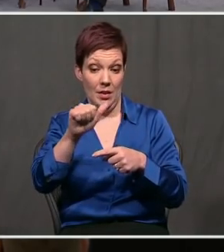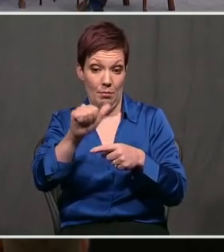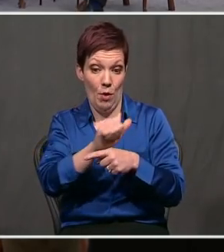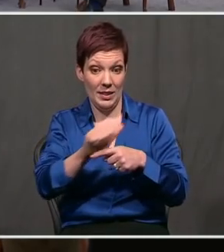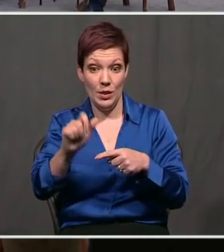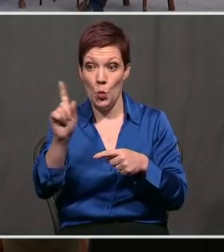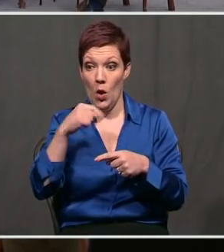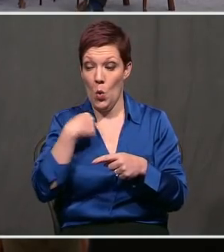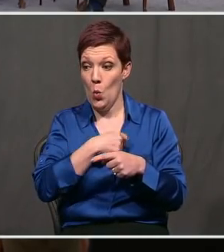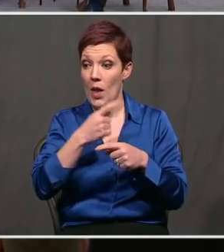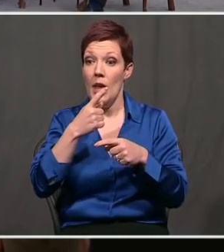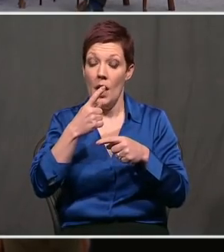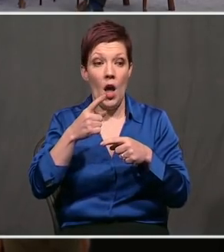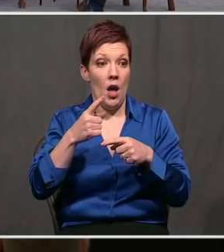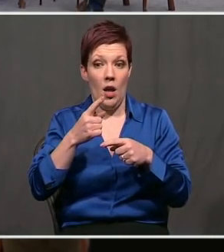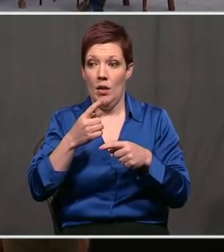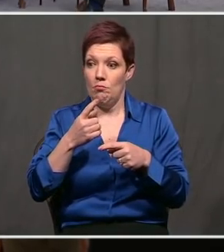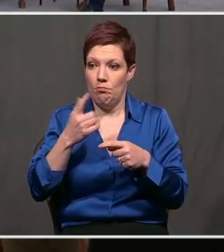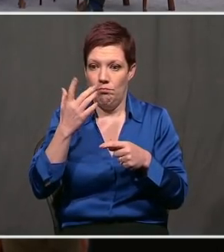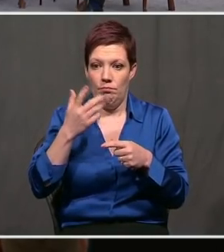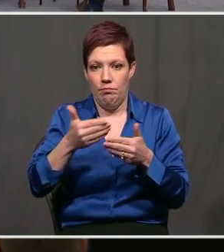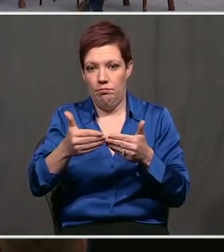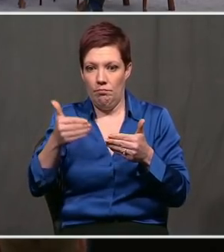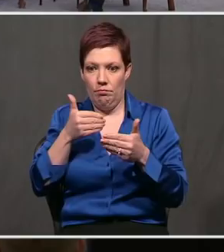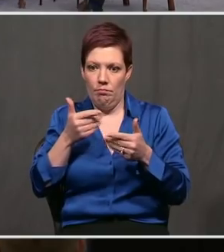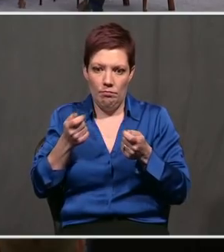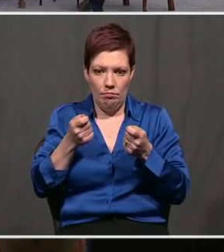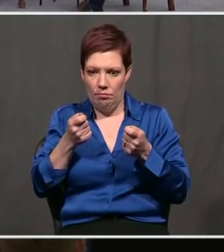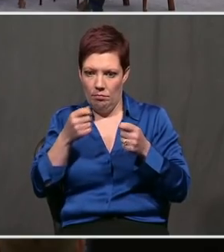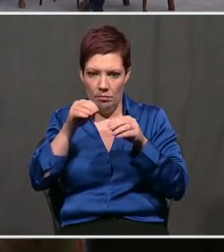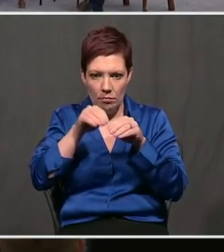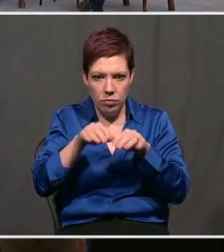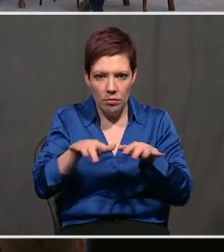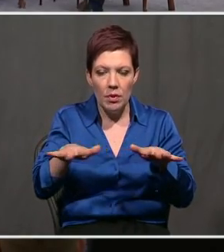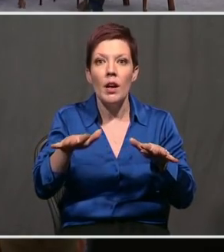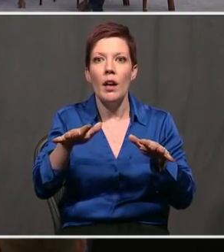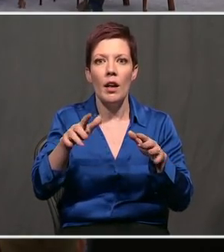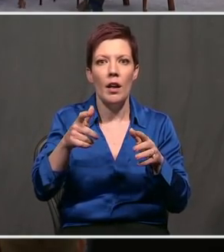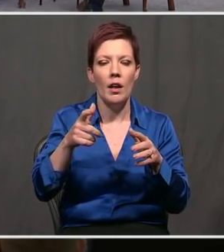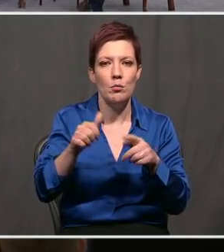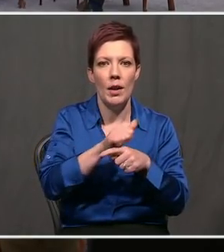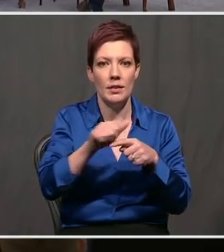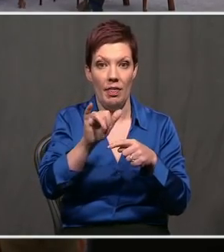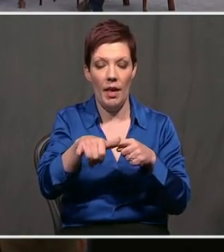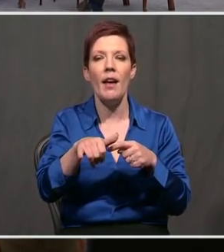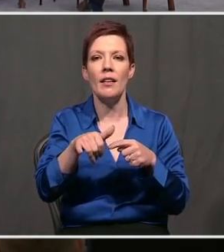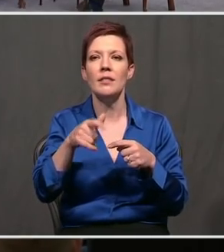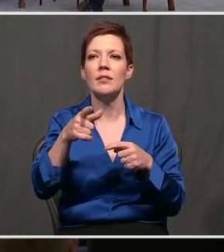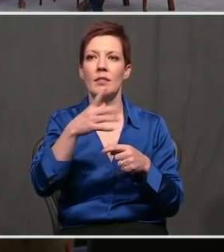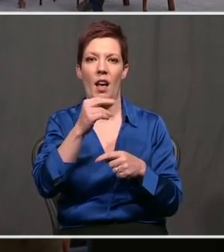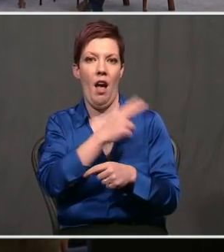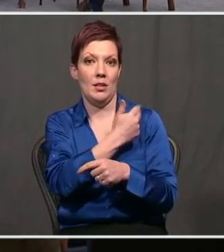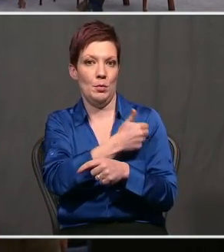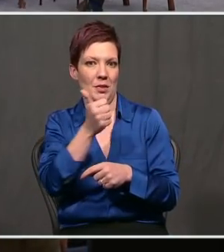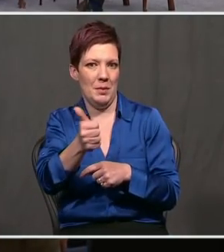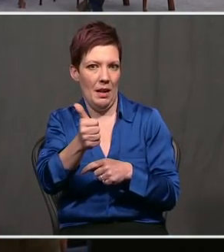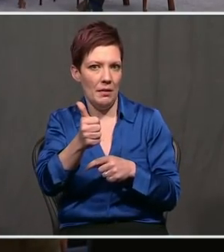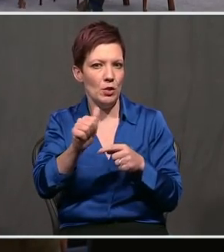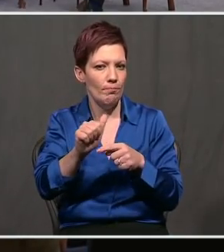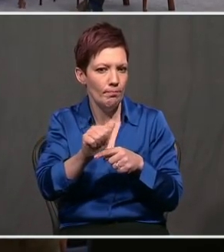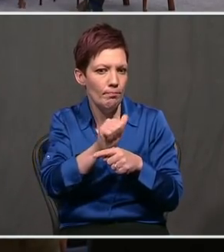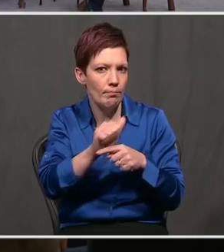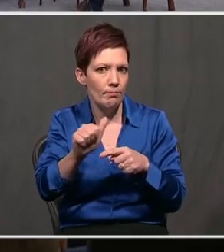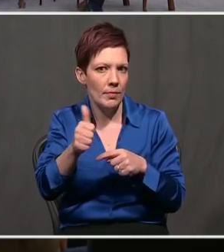know what to expect, and hopefully in the next number of days, they're going to actually be going through that. We've